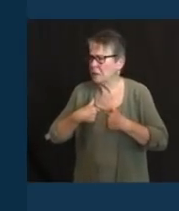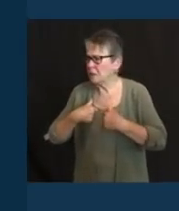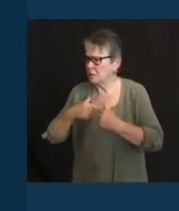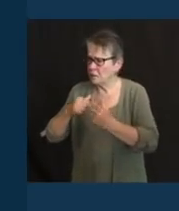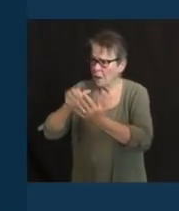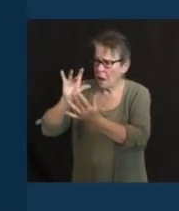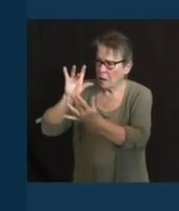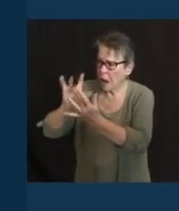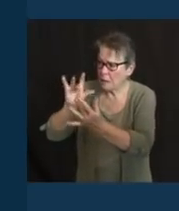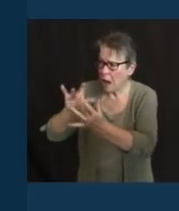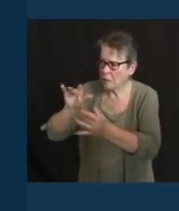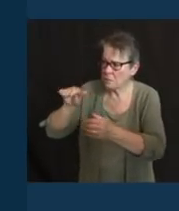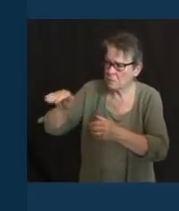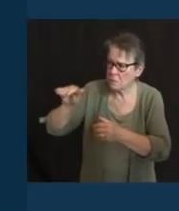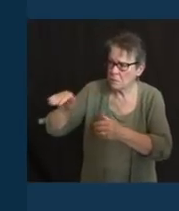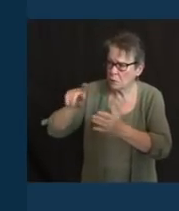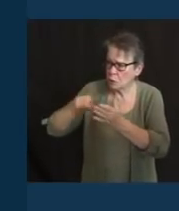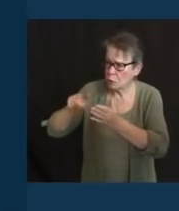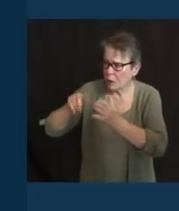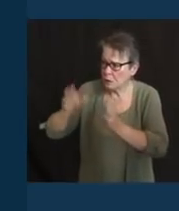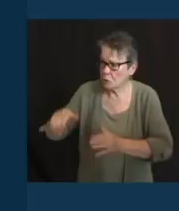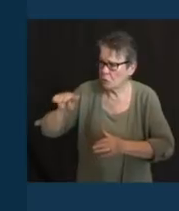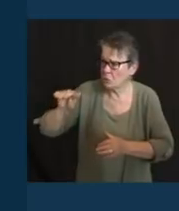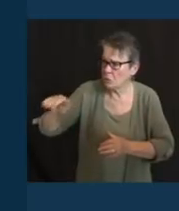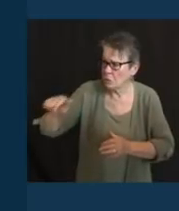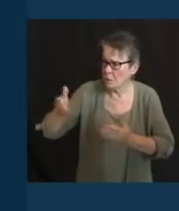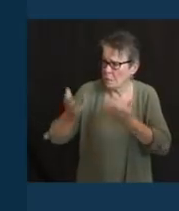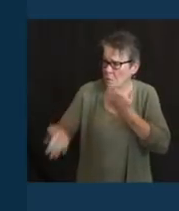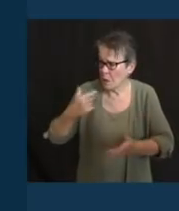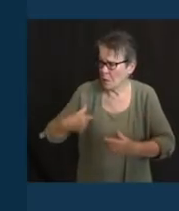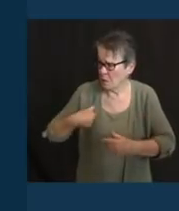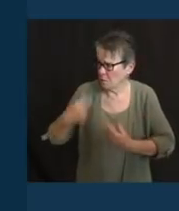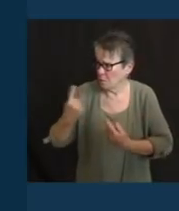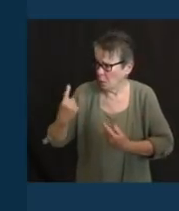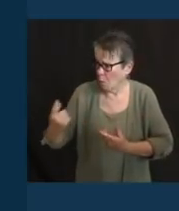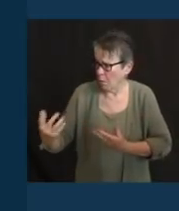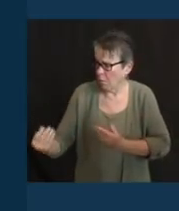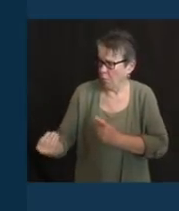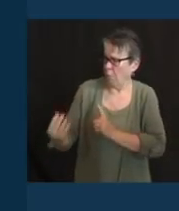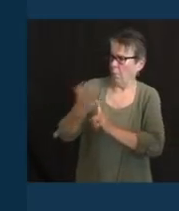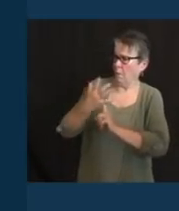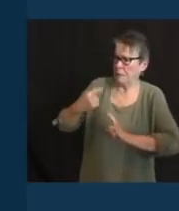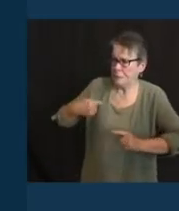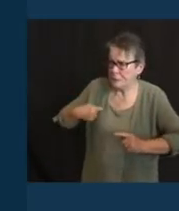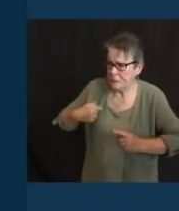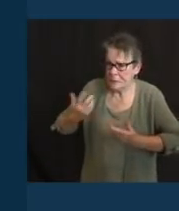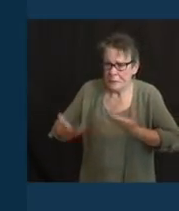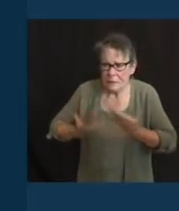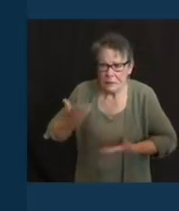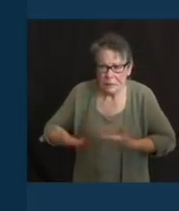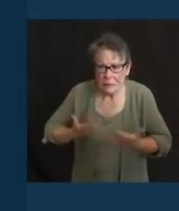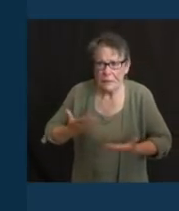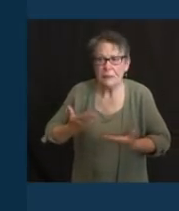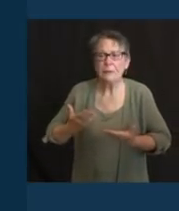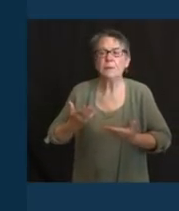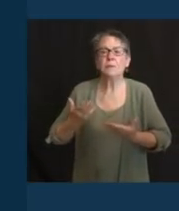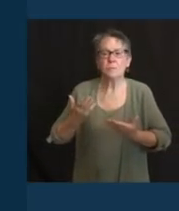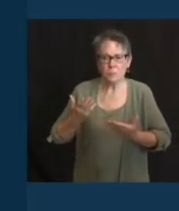be available to them if they test positive or if they've been in close proximity to someone who